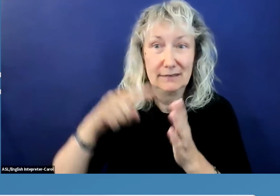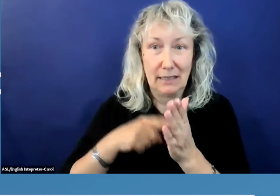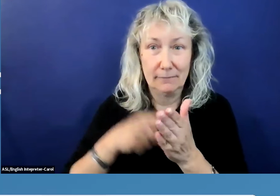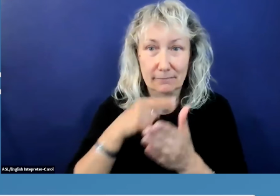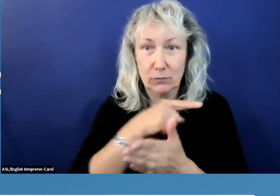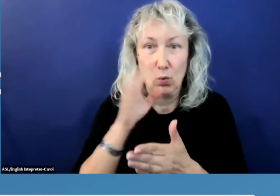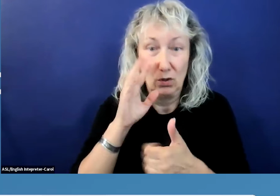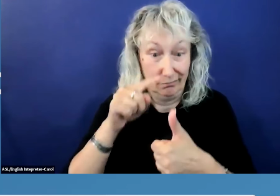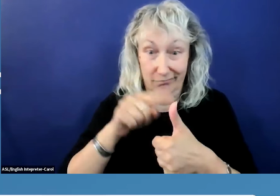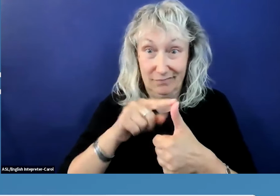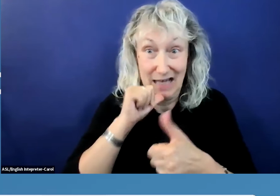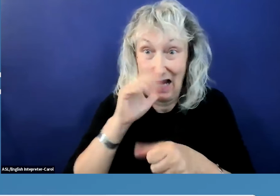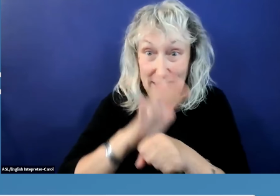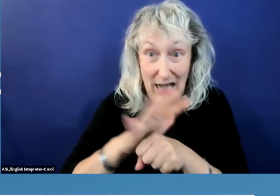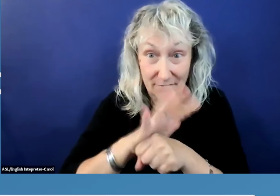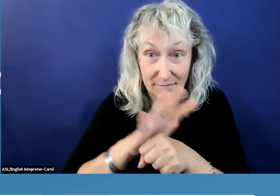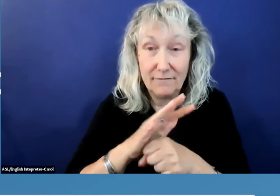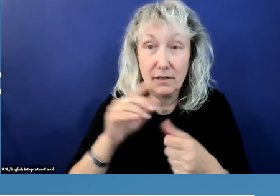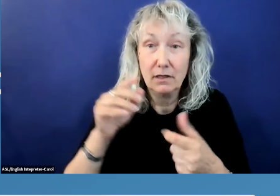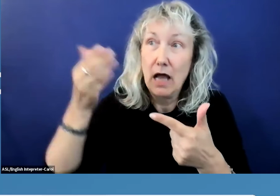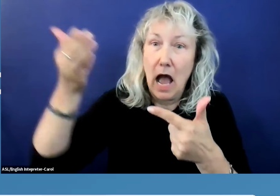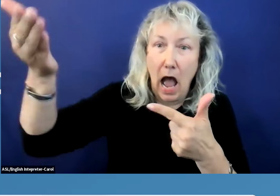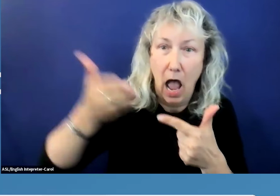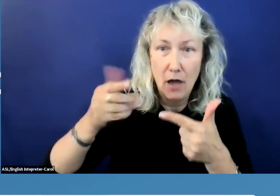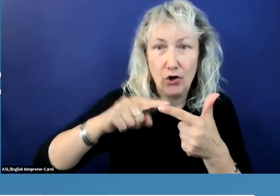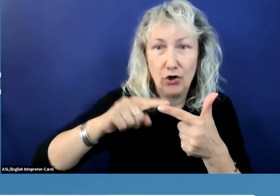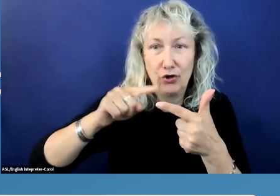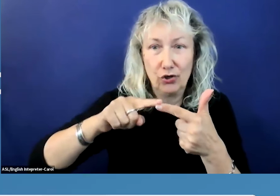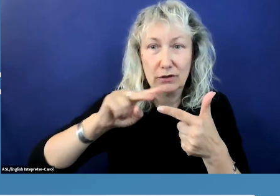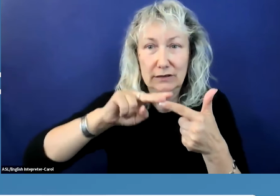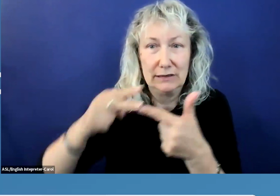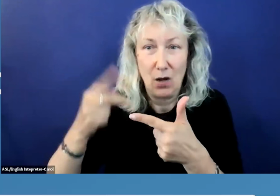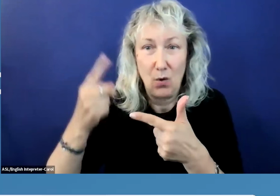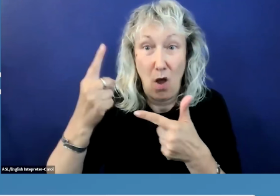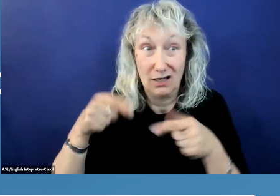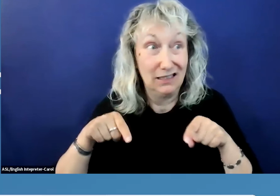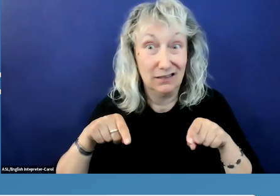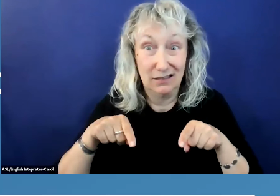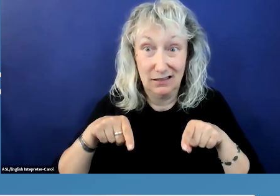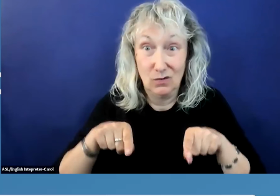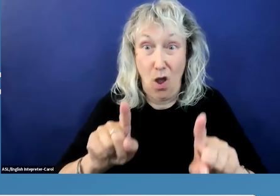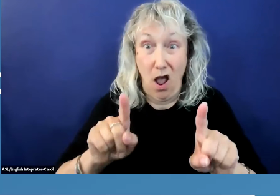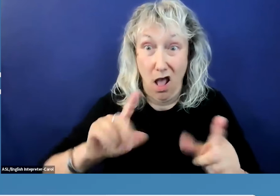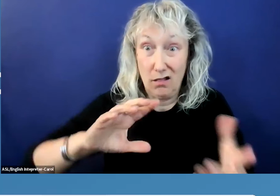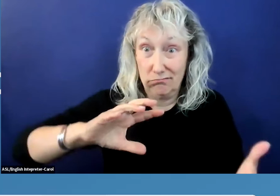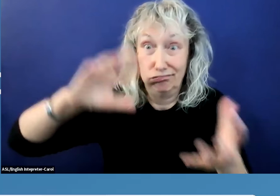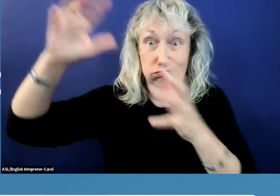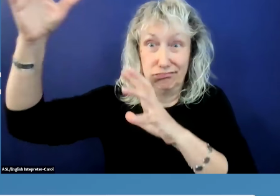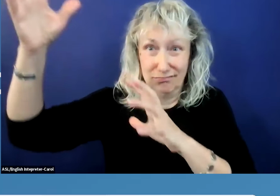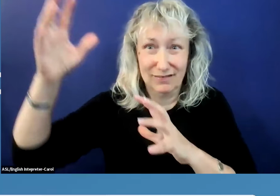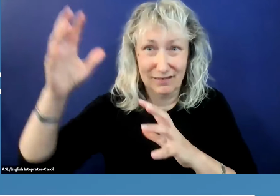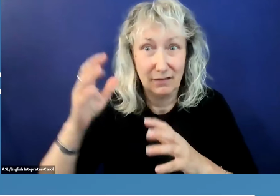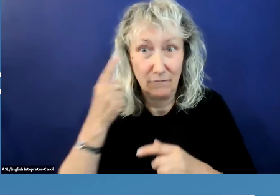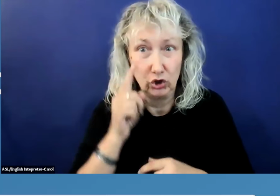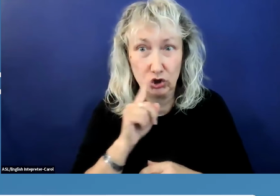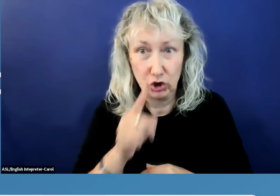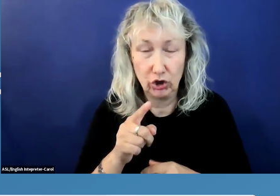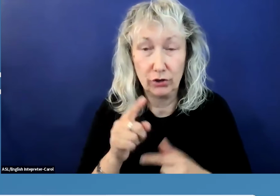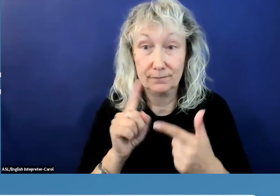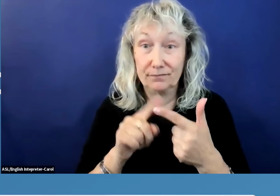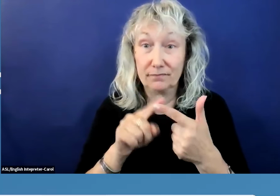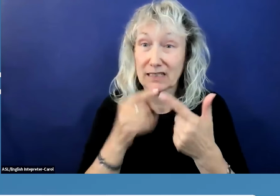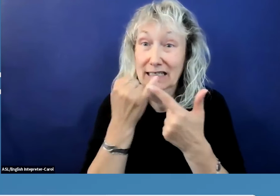of its own, when maybe faced with a large-scale disaster. An independent adjuster does the